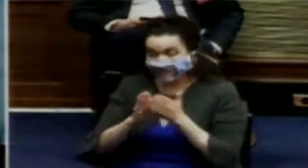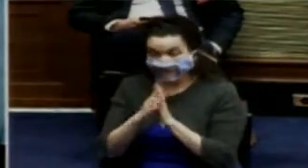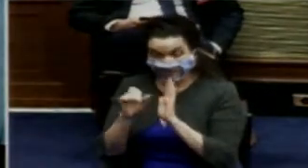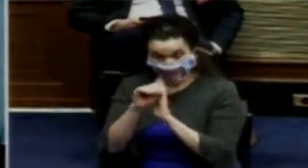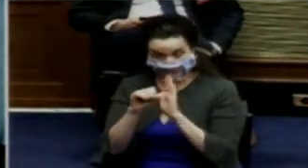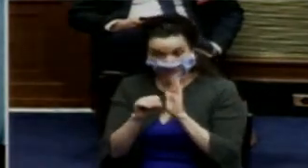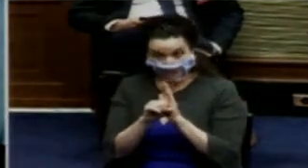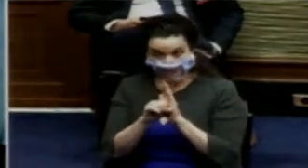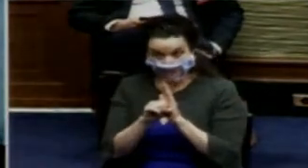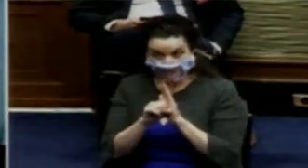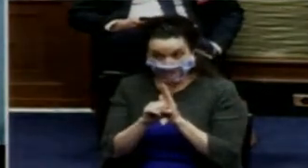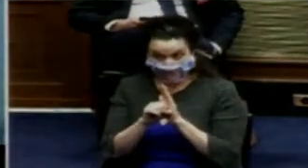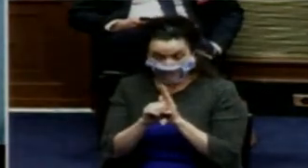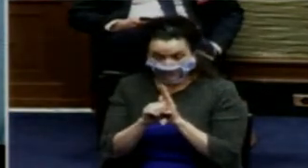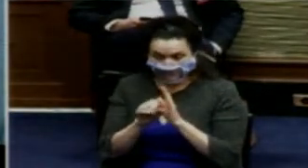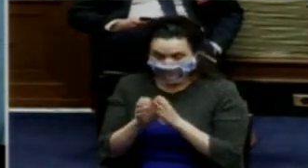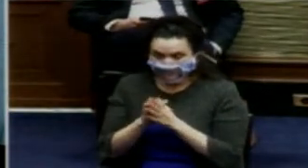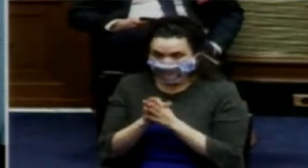Or it could be,